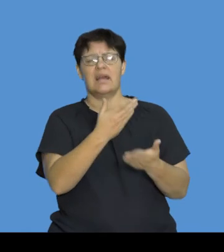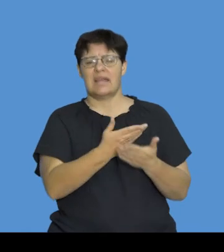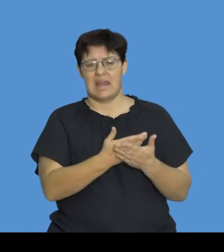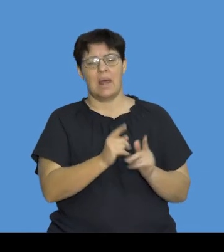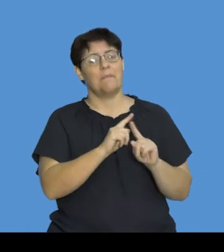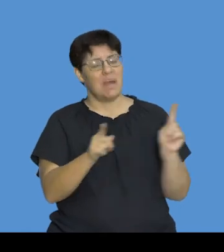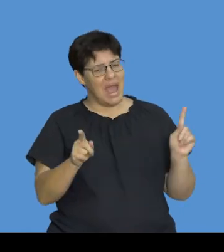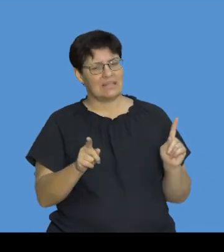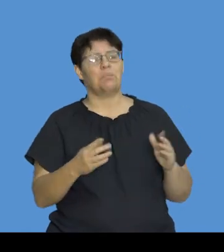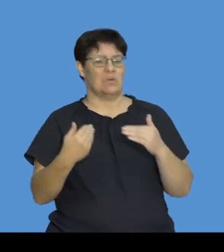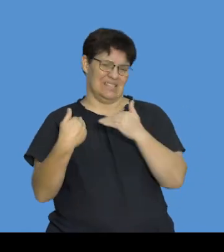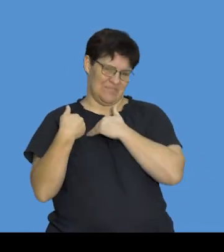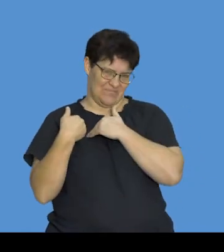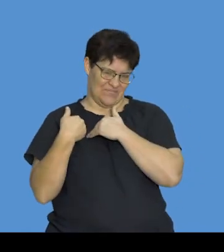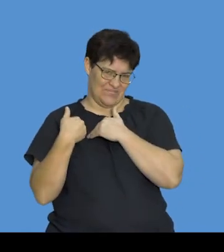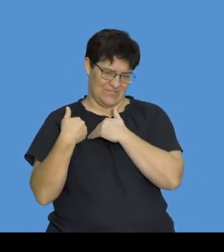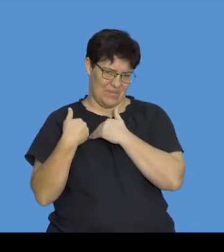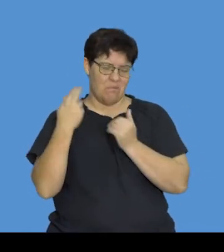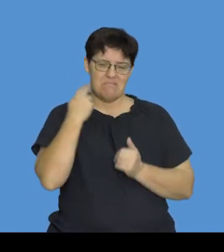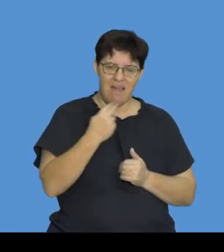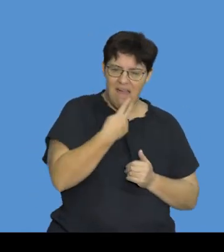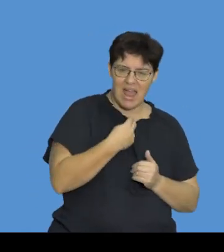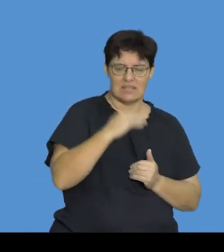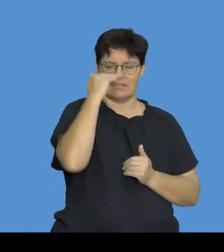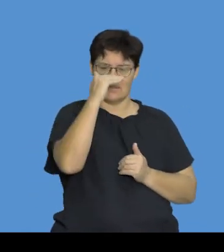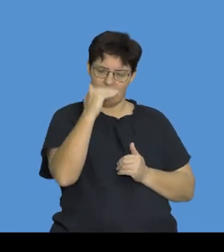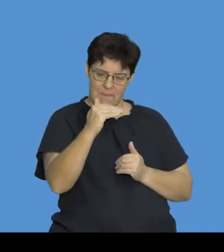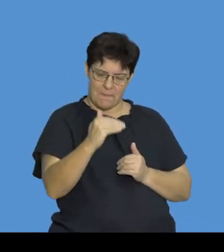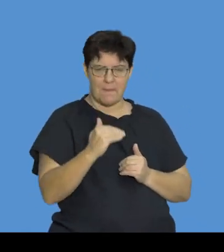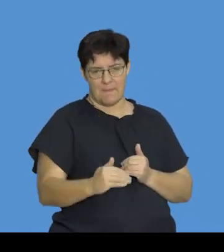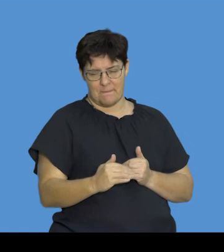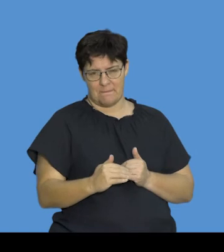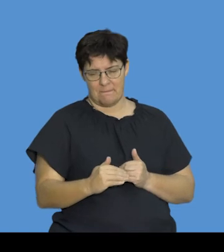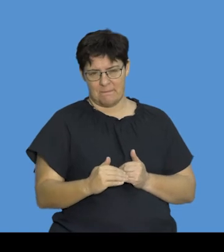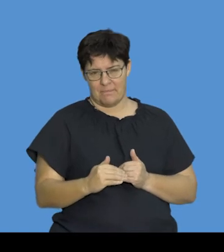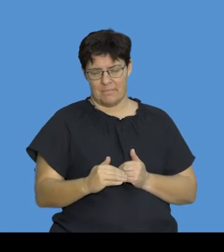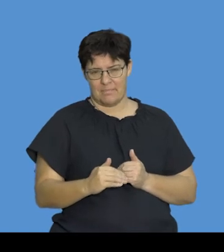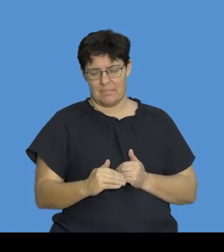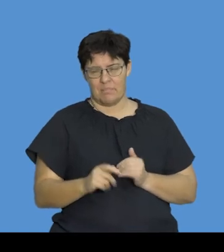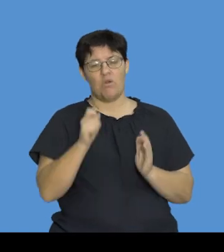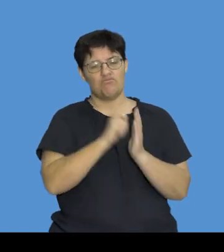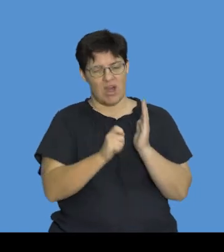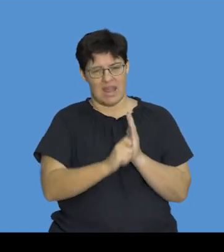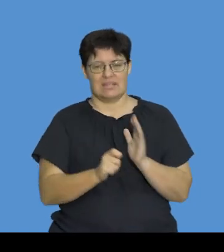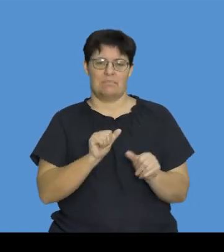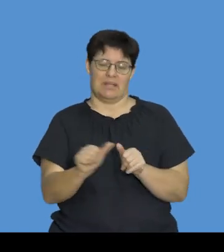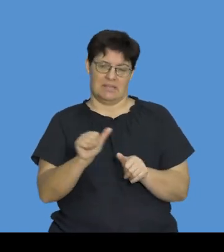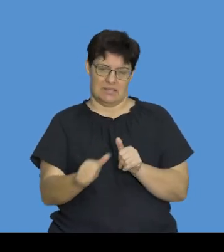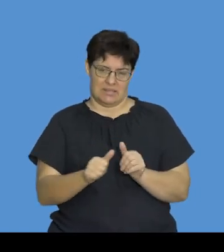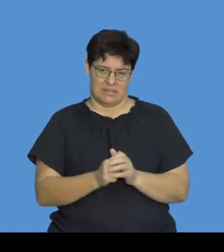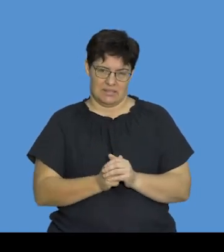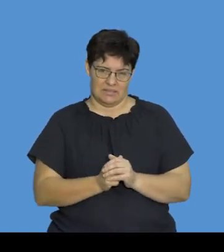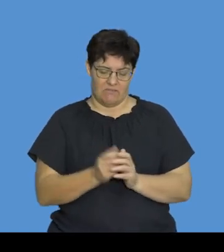but it's always just easier and nicer for you to do it and rewrite it in terms of